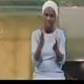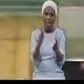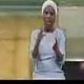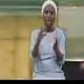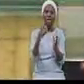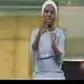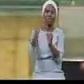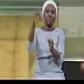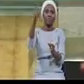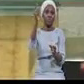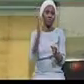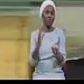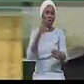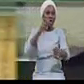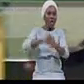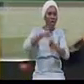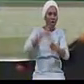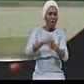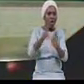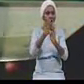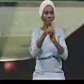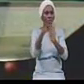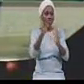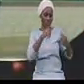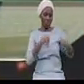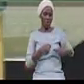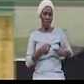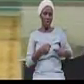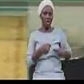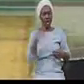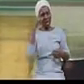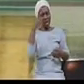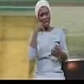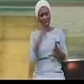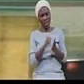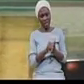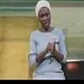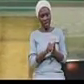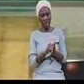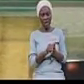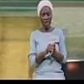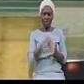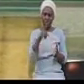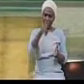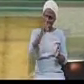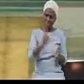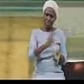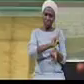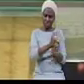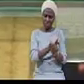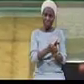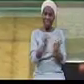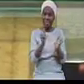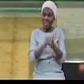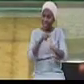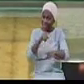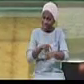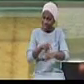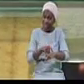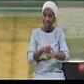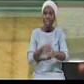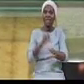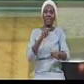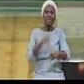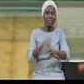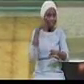your heart and is saying, you need to repent of this, you need to repent of this and repent of that, at that very moment is the time